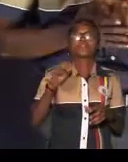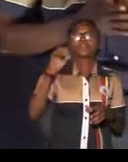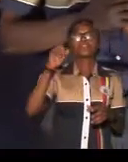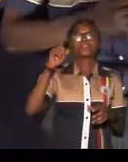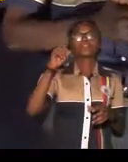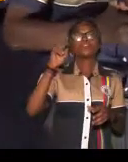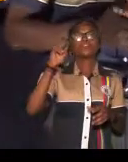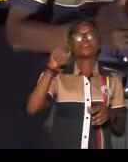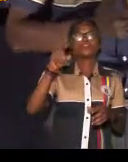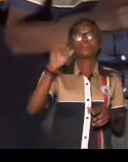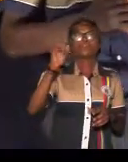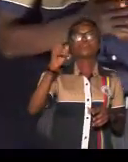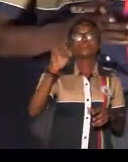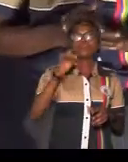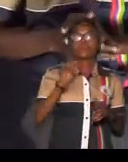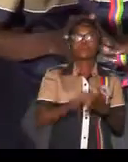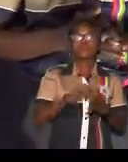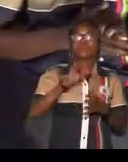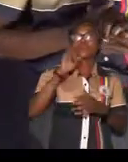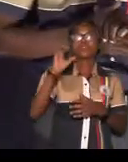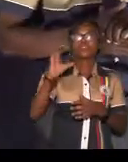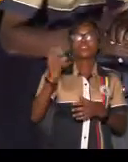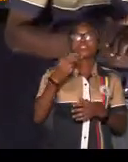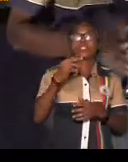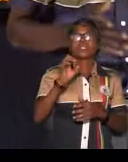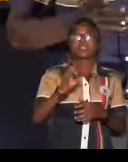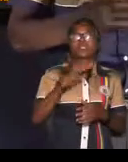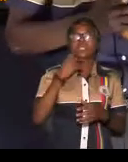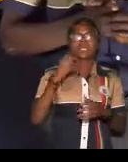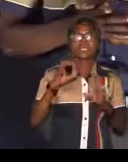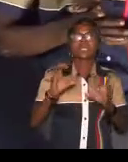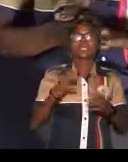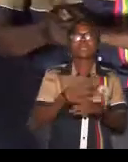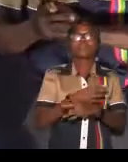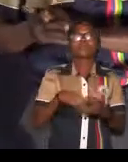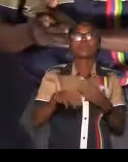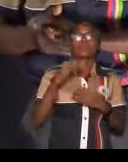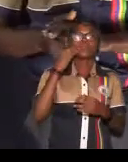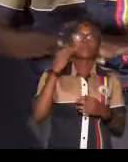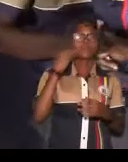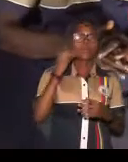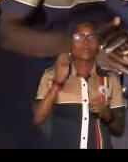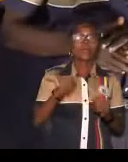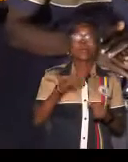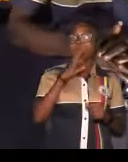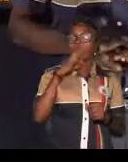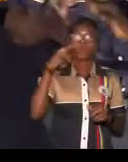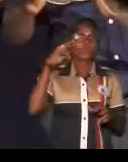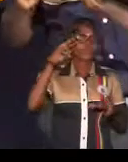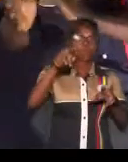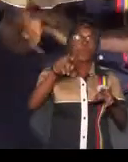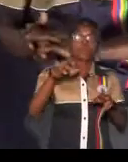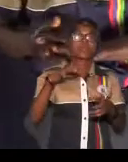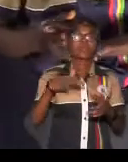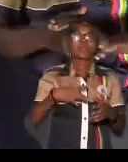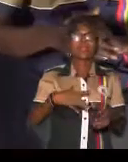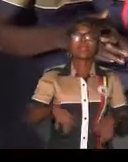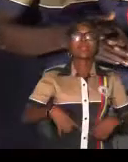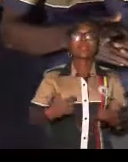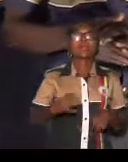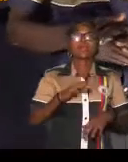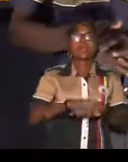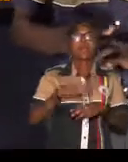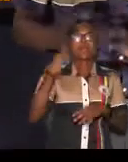to get notification when new videos are uploaded. The Classroom in Your Home could be watched live